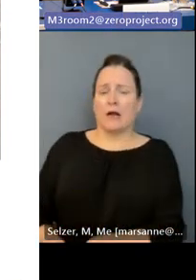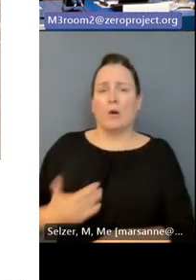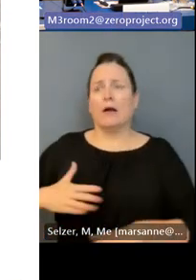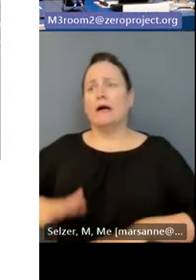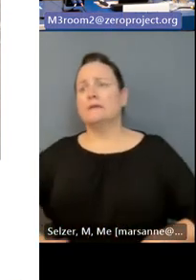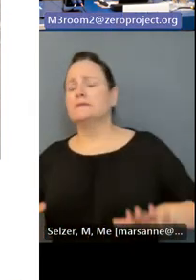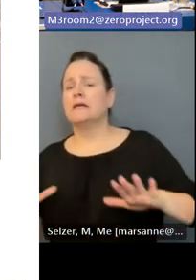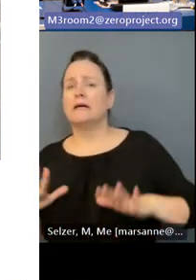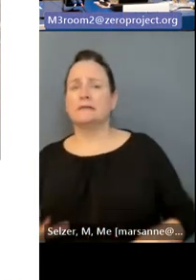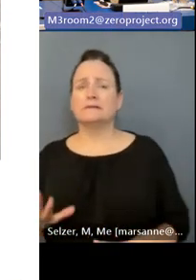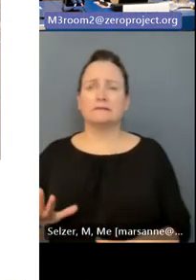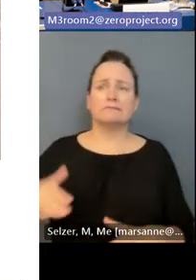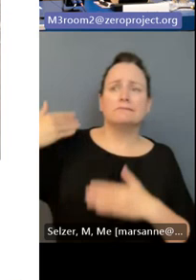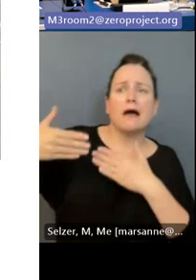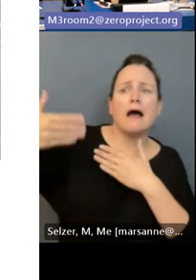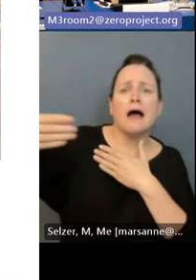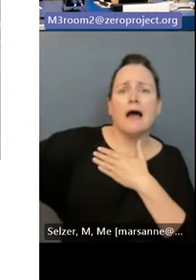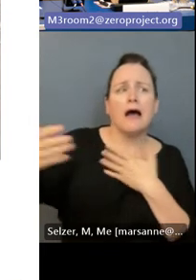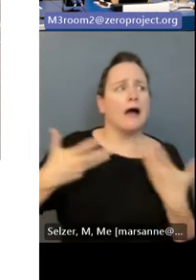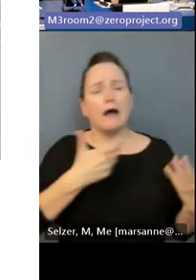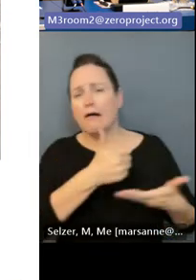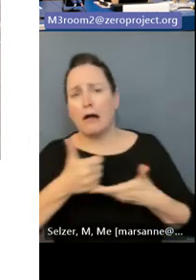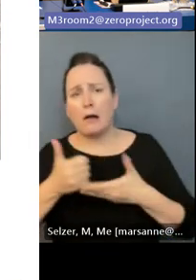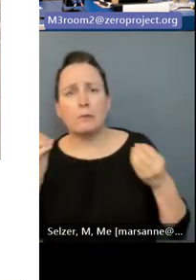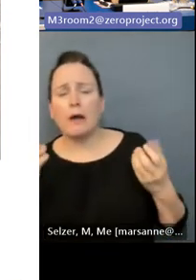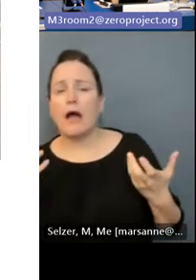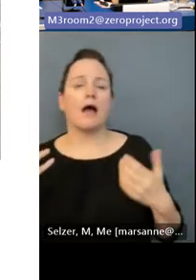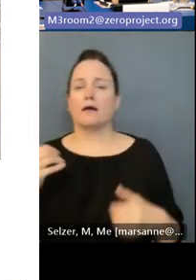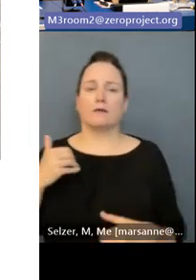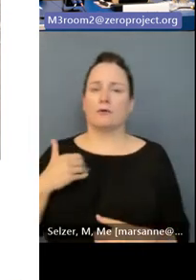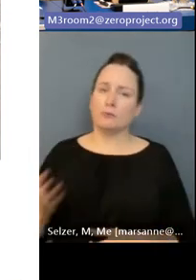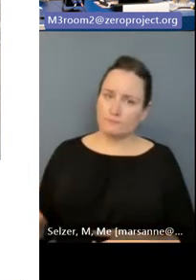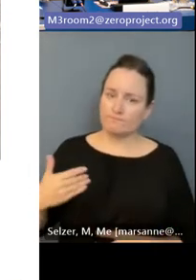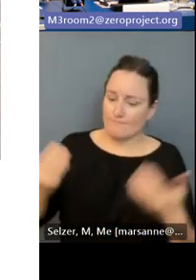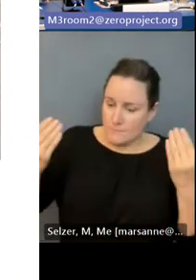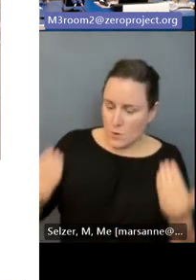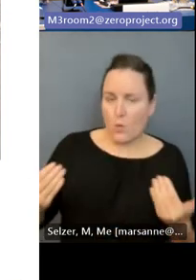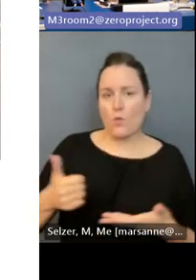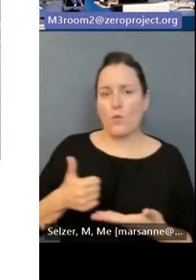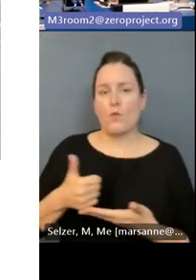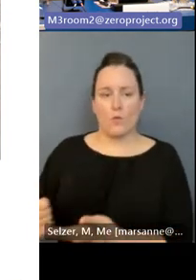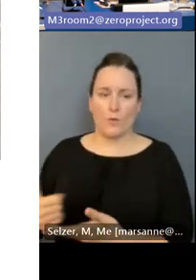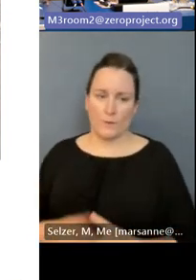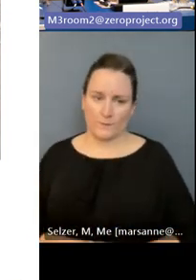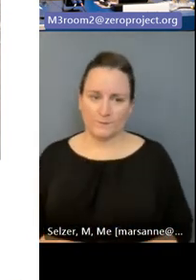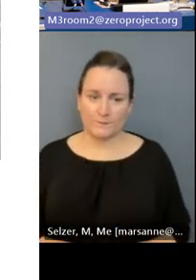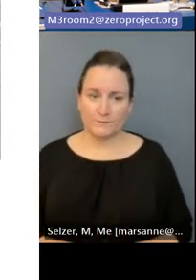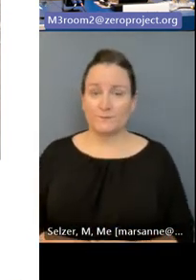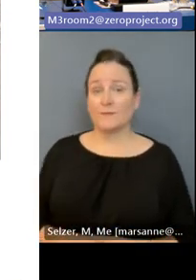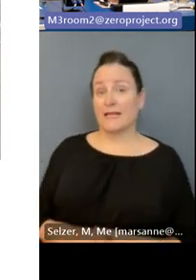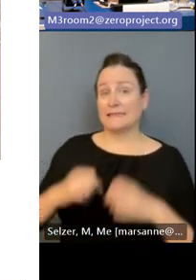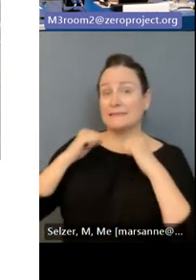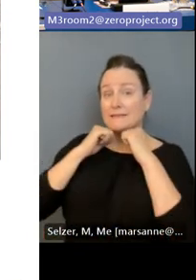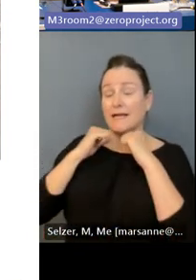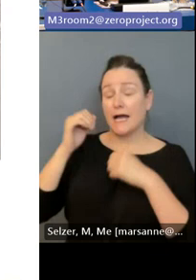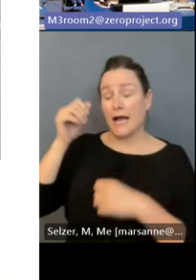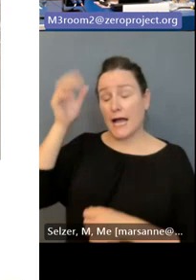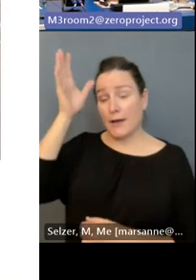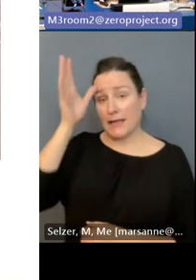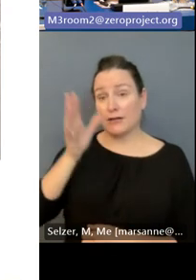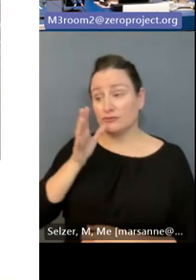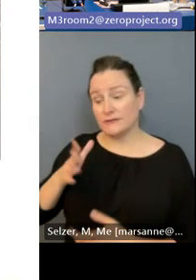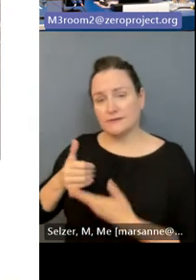accessibility challenge. And yeah, we also help parents to understand the ergonomic need of the child if required. And we do